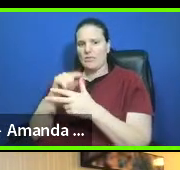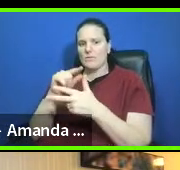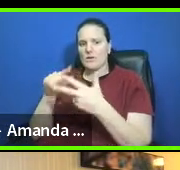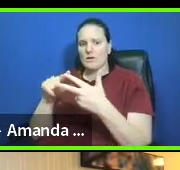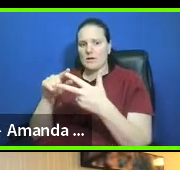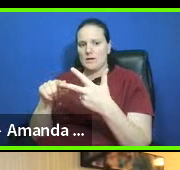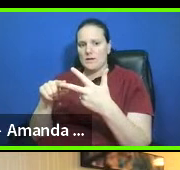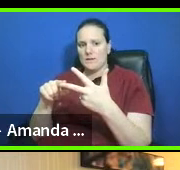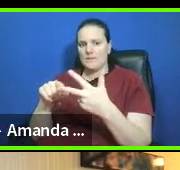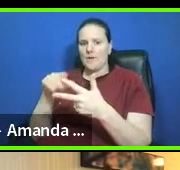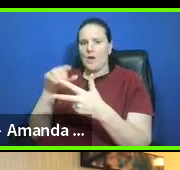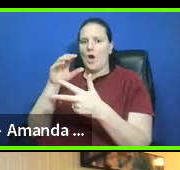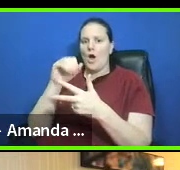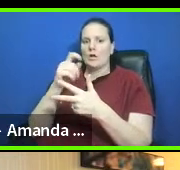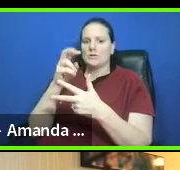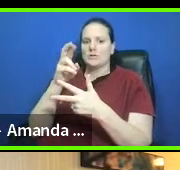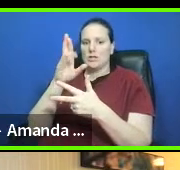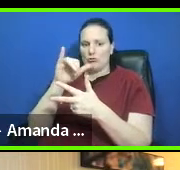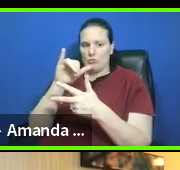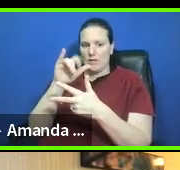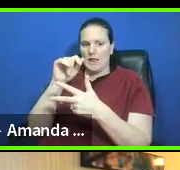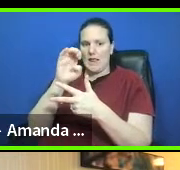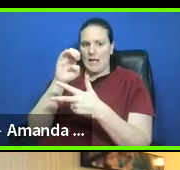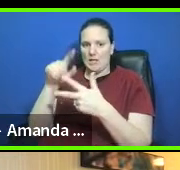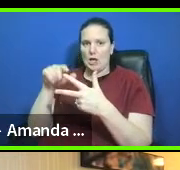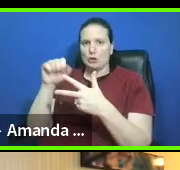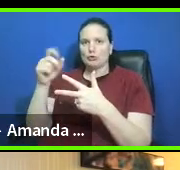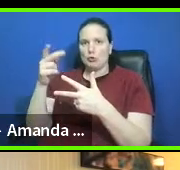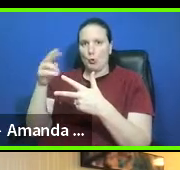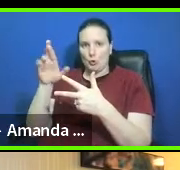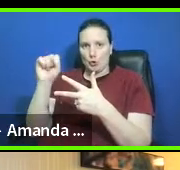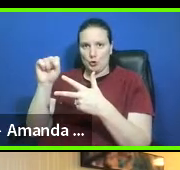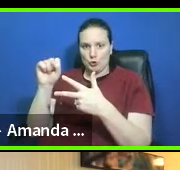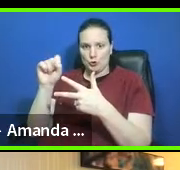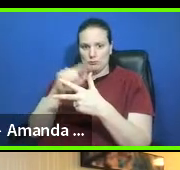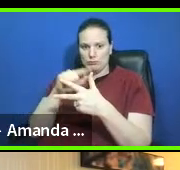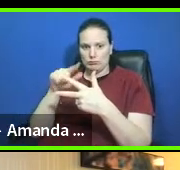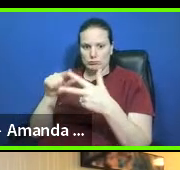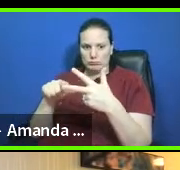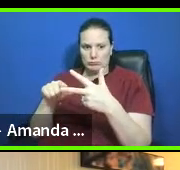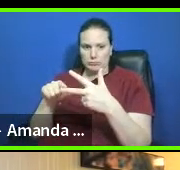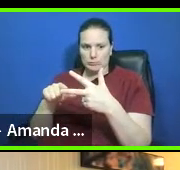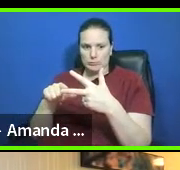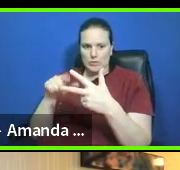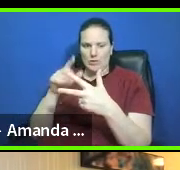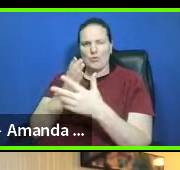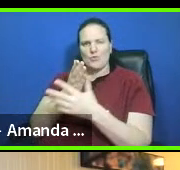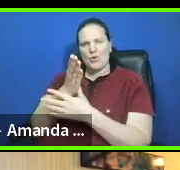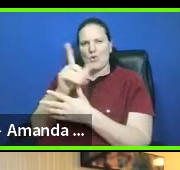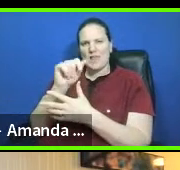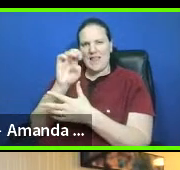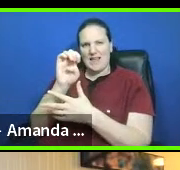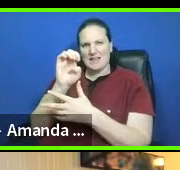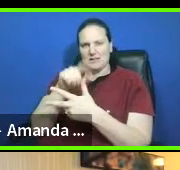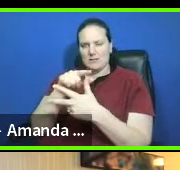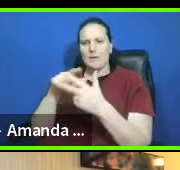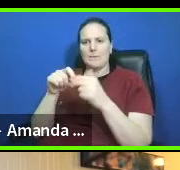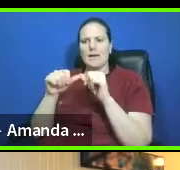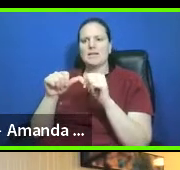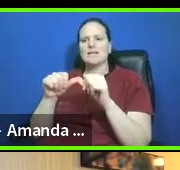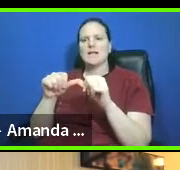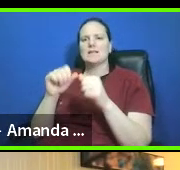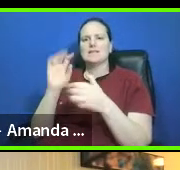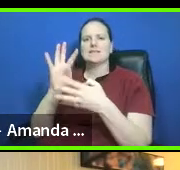and shoulders, that the team wanted to make sure that we maintain schedule.